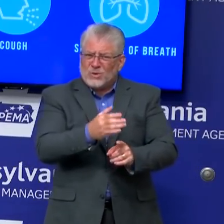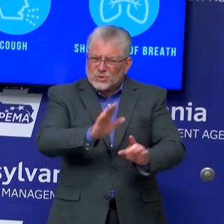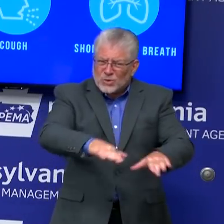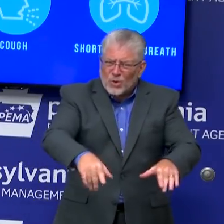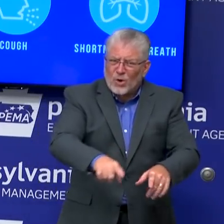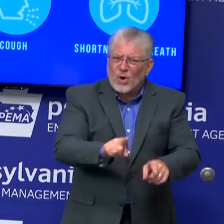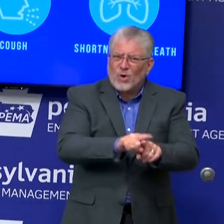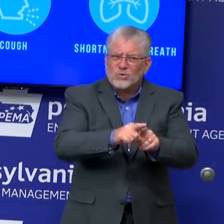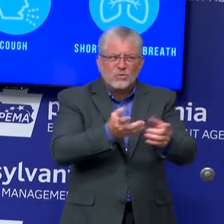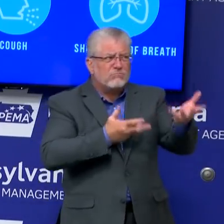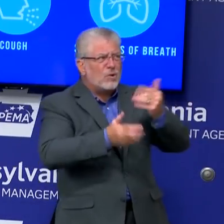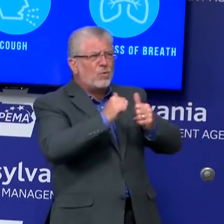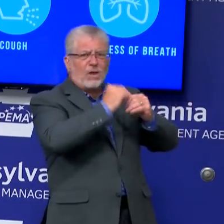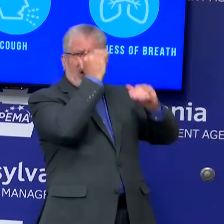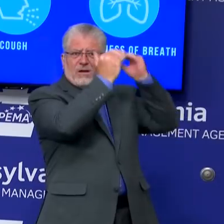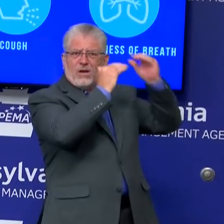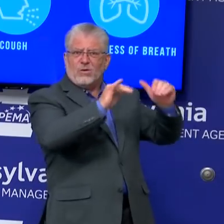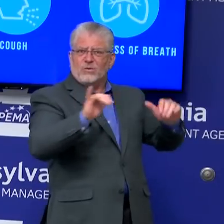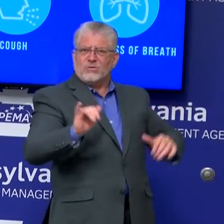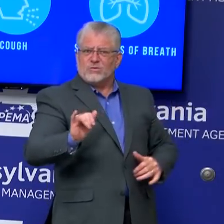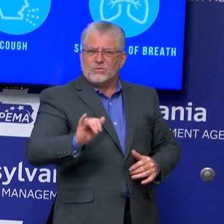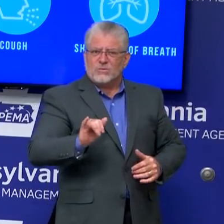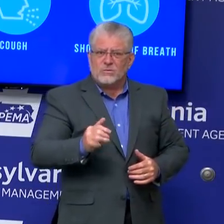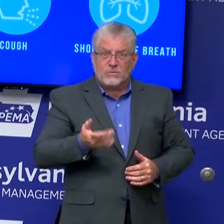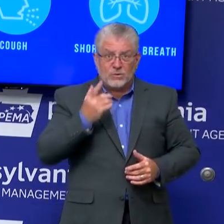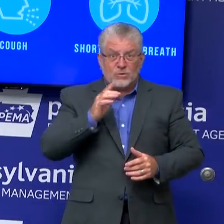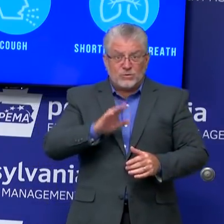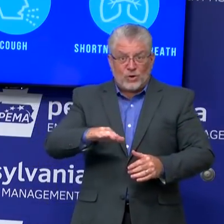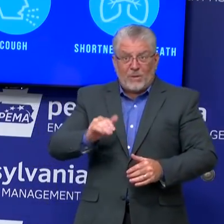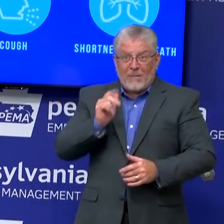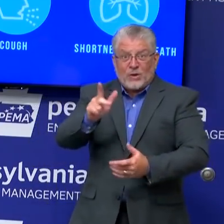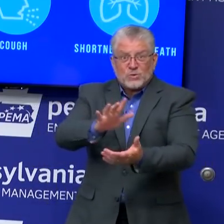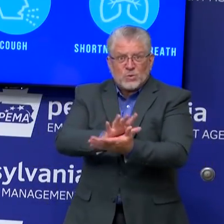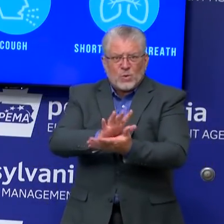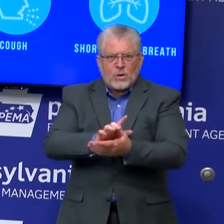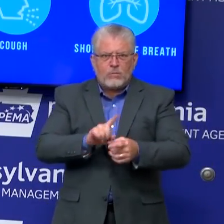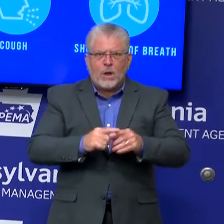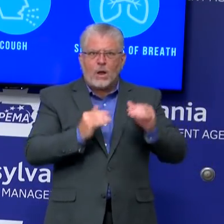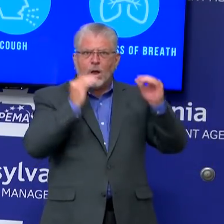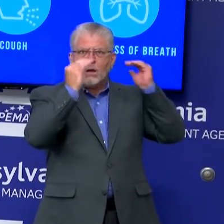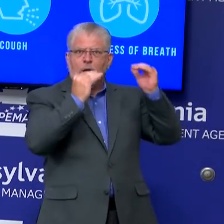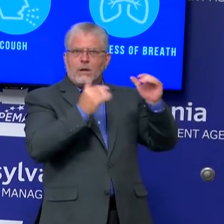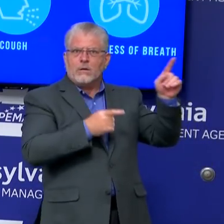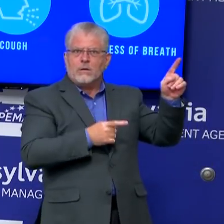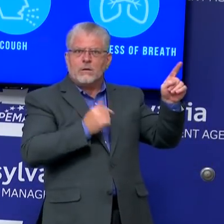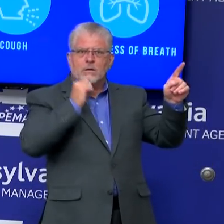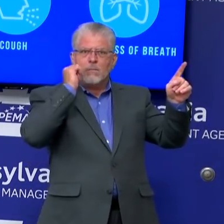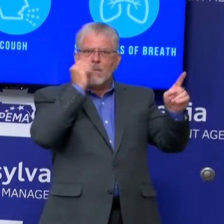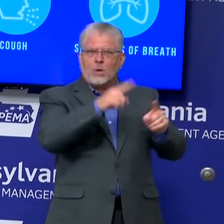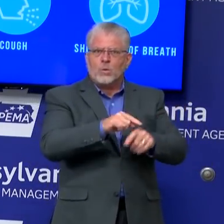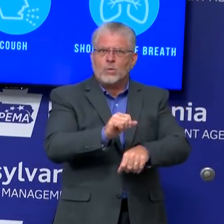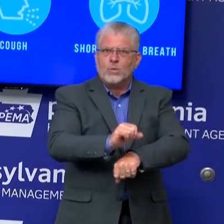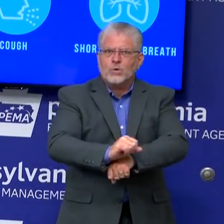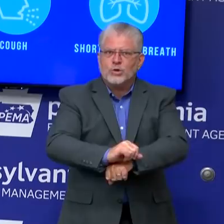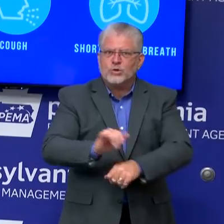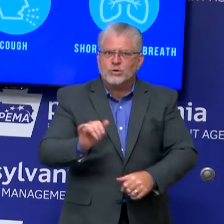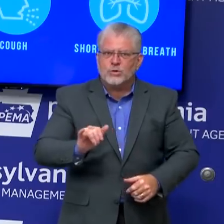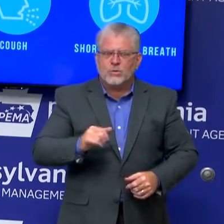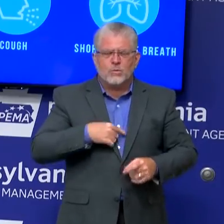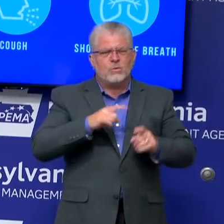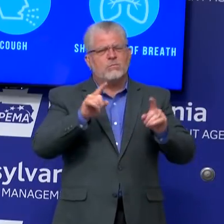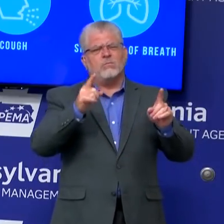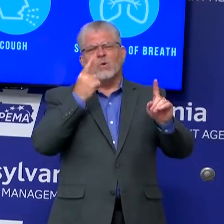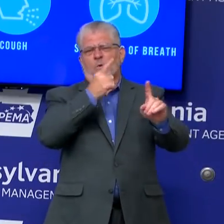work and children to schools, we also recognized that we had to do it as safely as possible. The models that we have